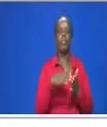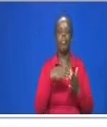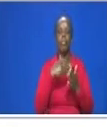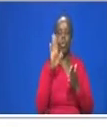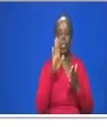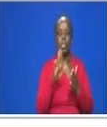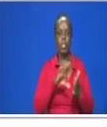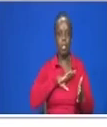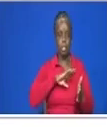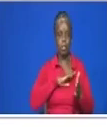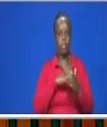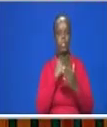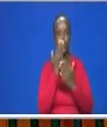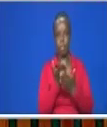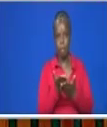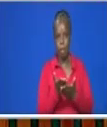satisfactory responses.